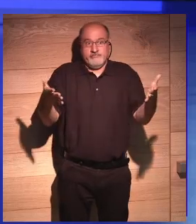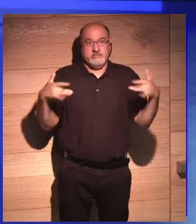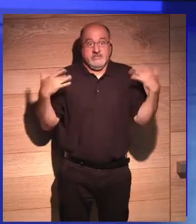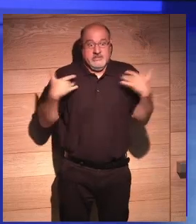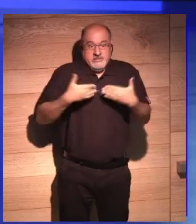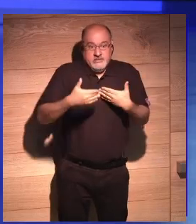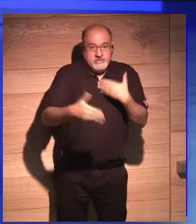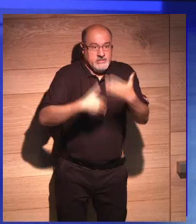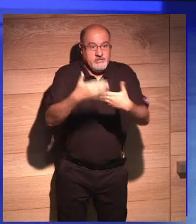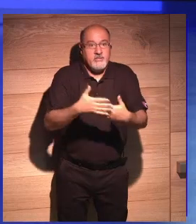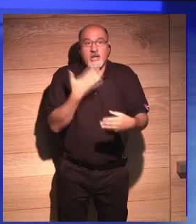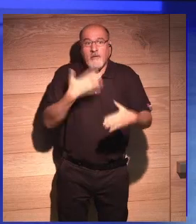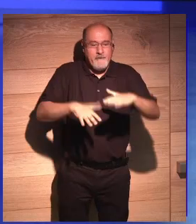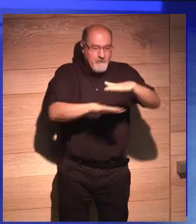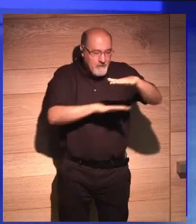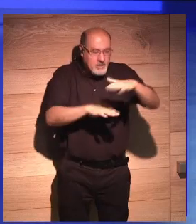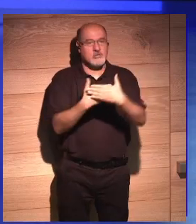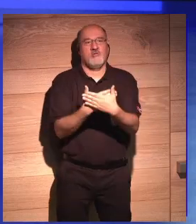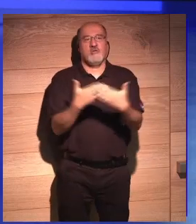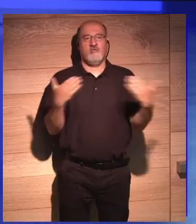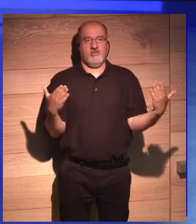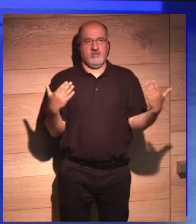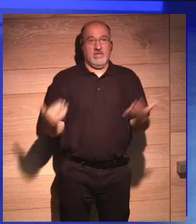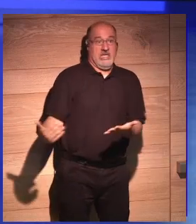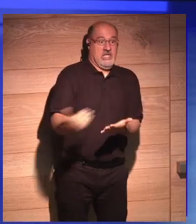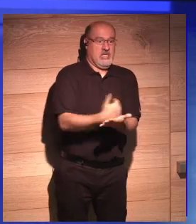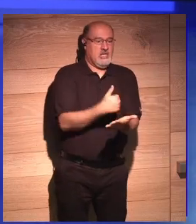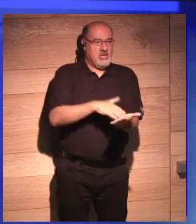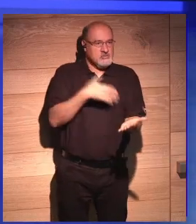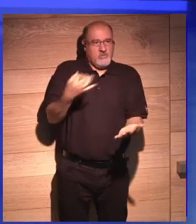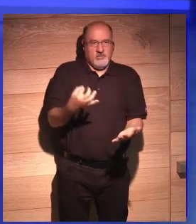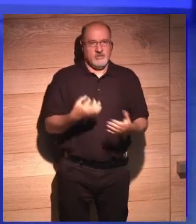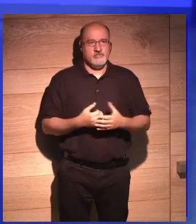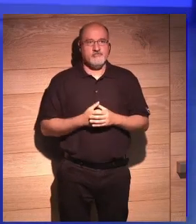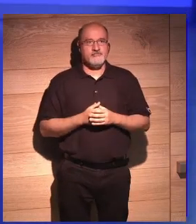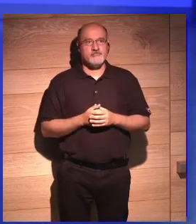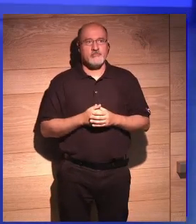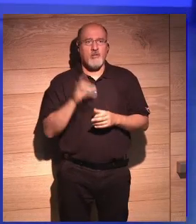But it's just fascinating how in